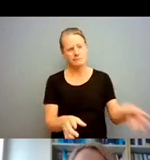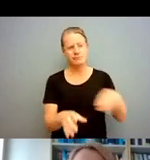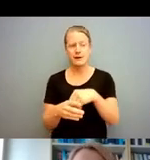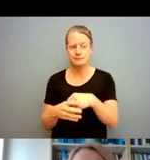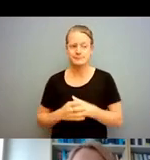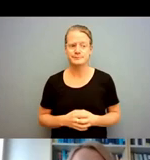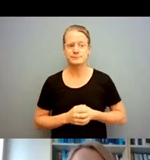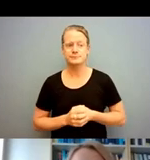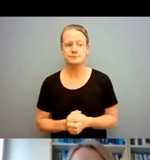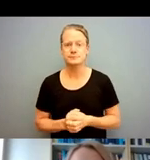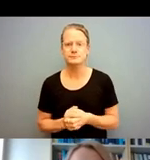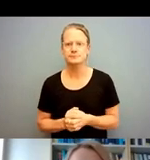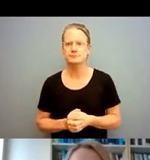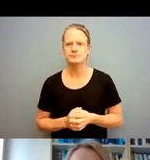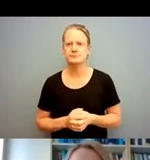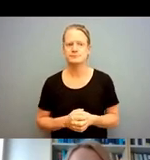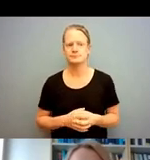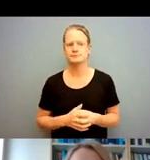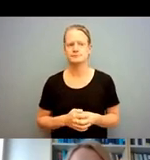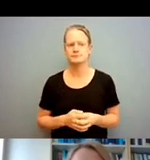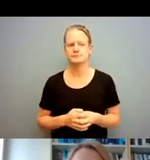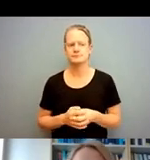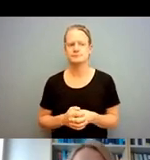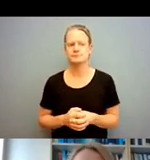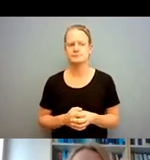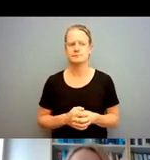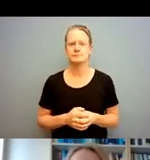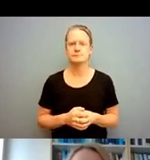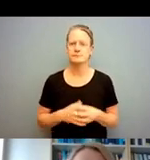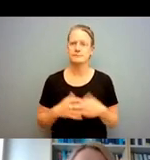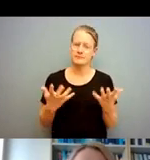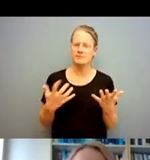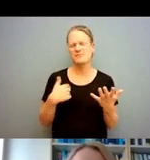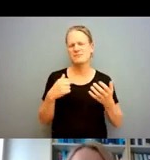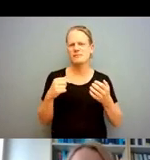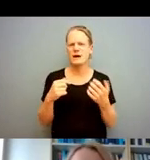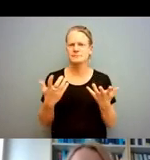I'll start by saying something about the declaration itself.